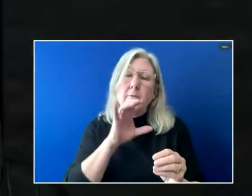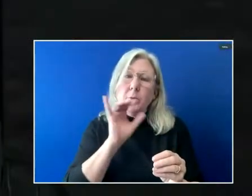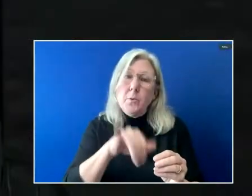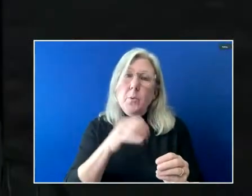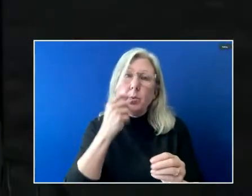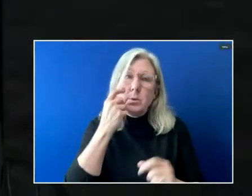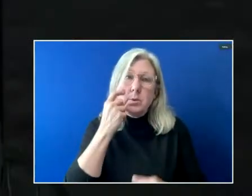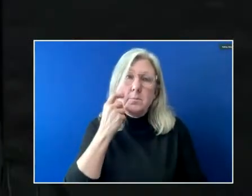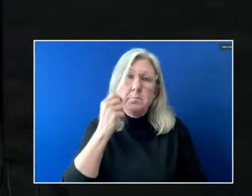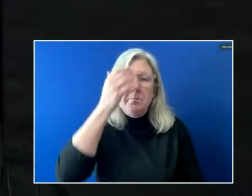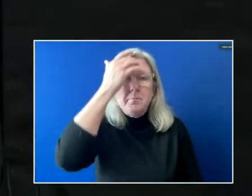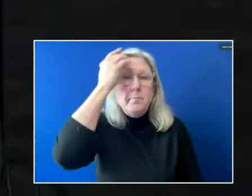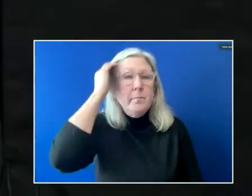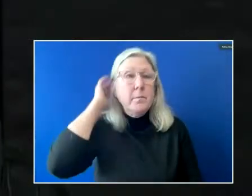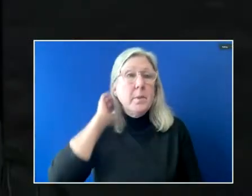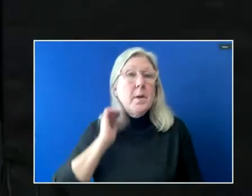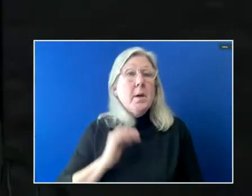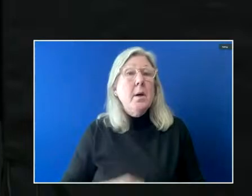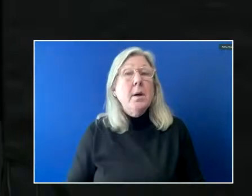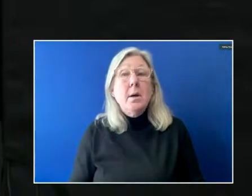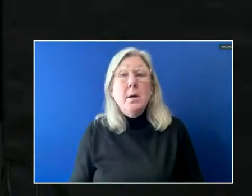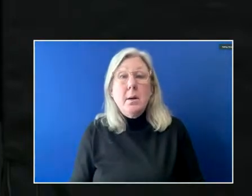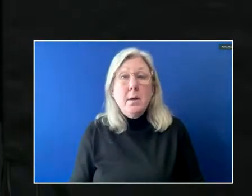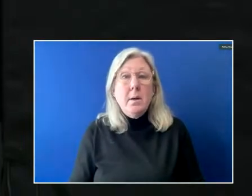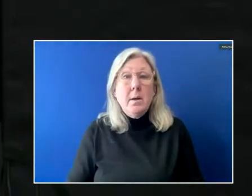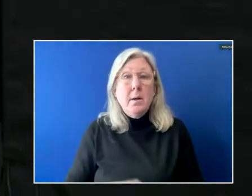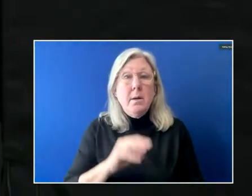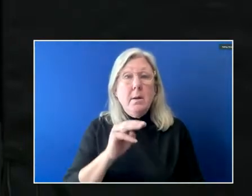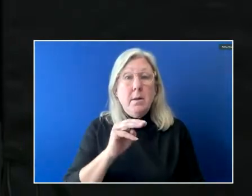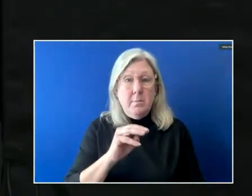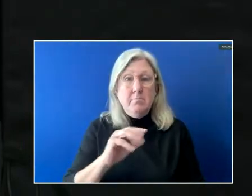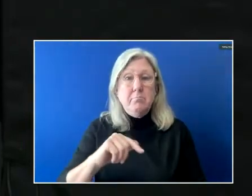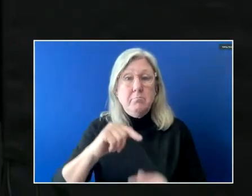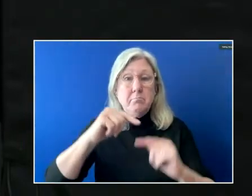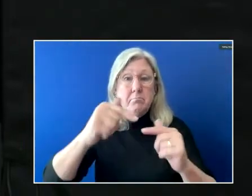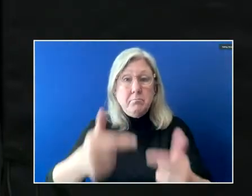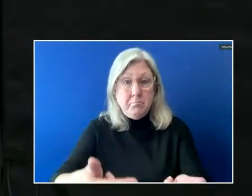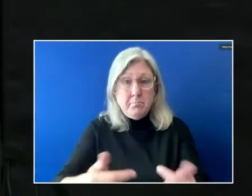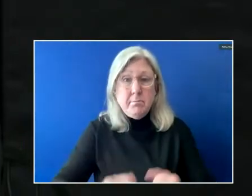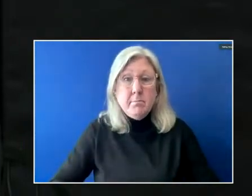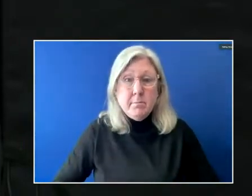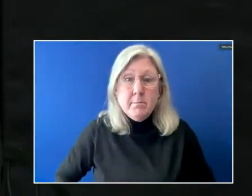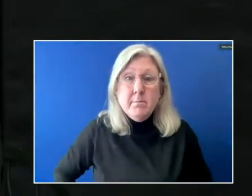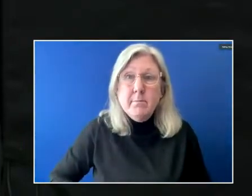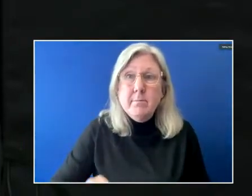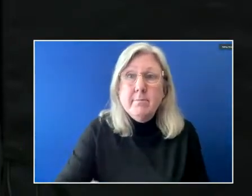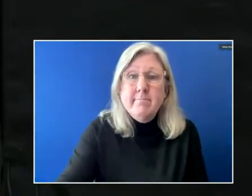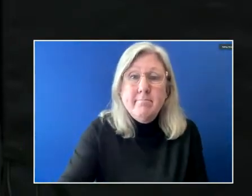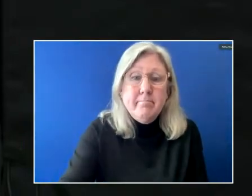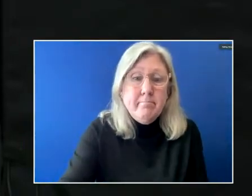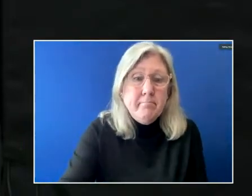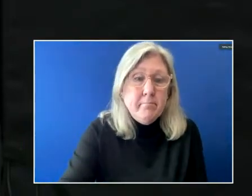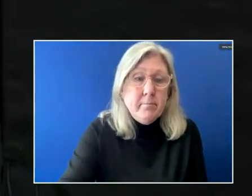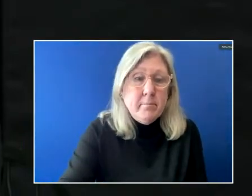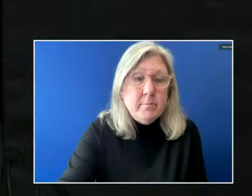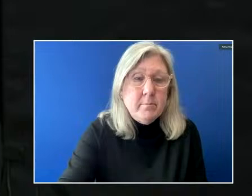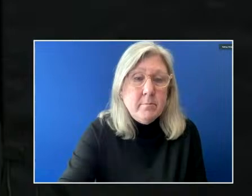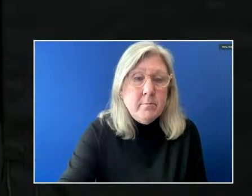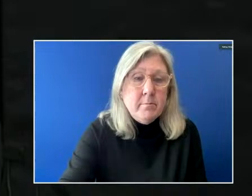those um M mosakowski I'll recognize you because you didn't really speak to the content